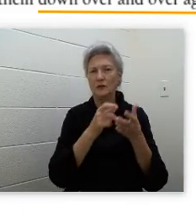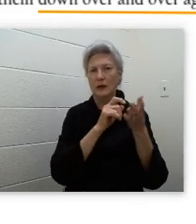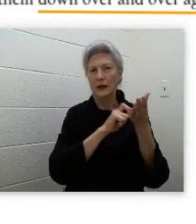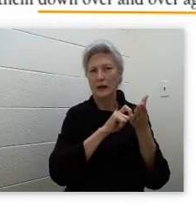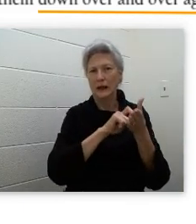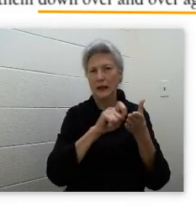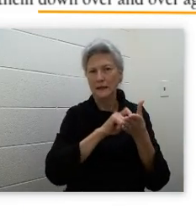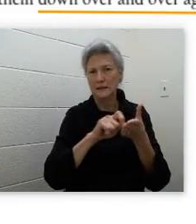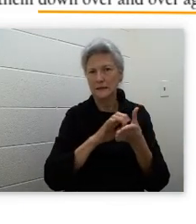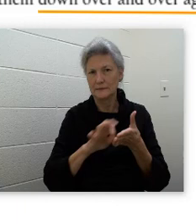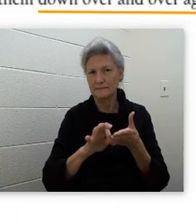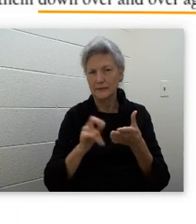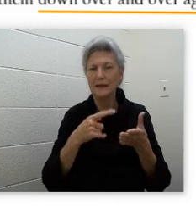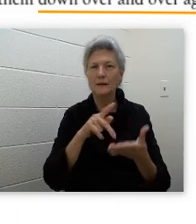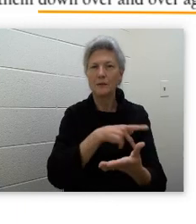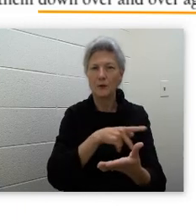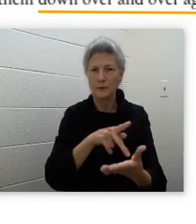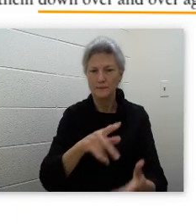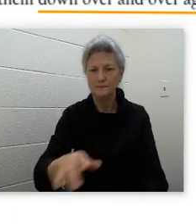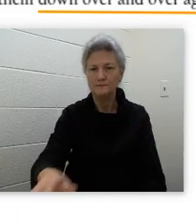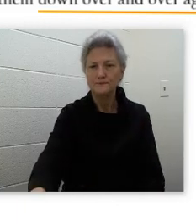poem.